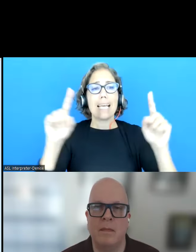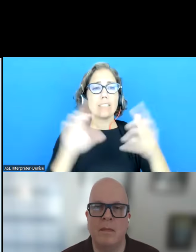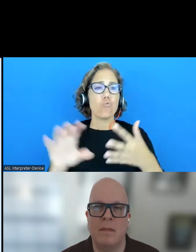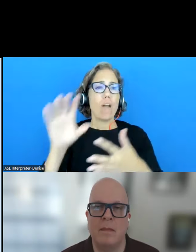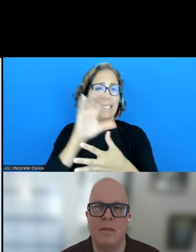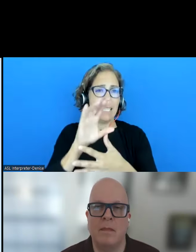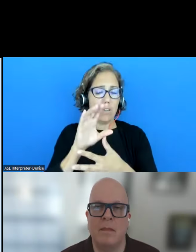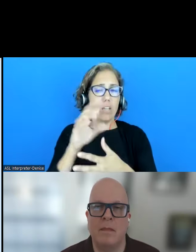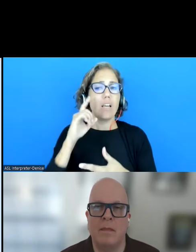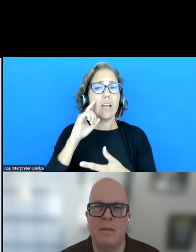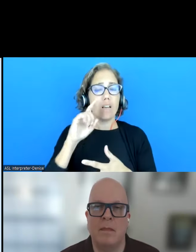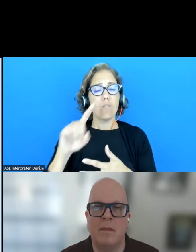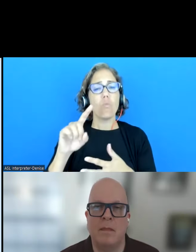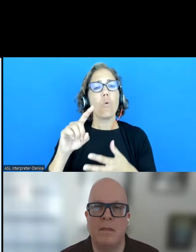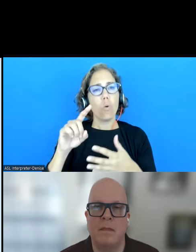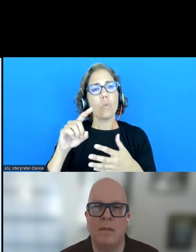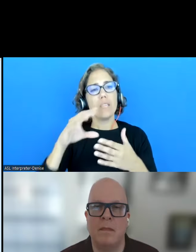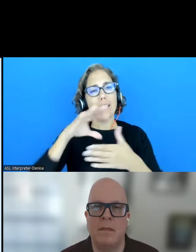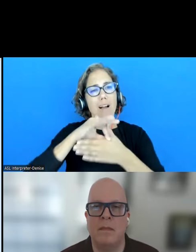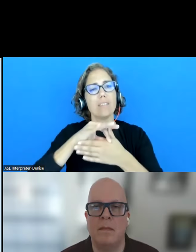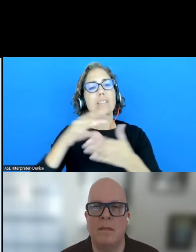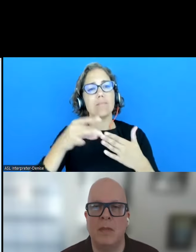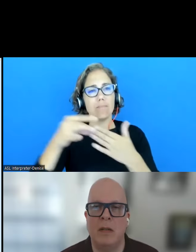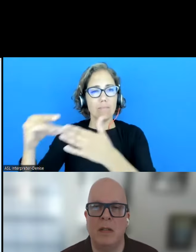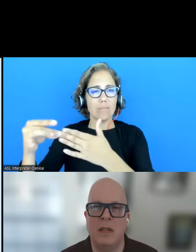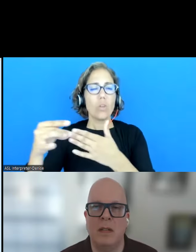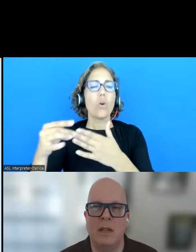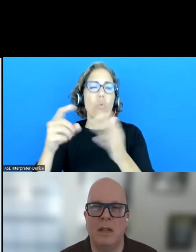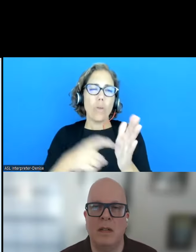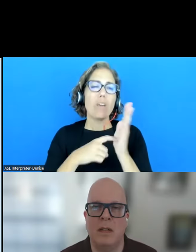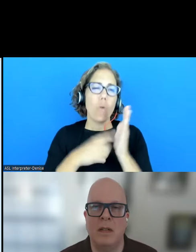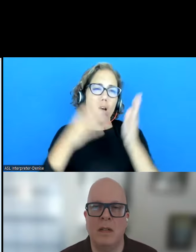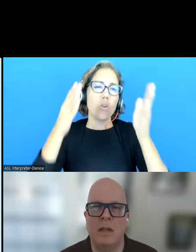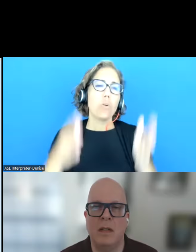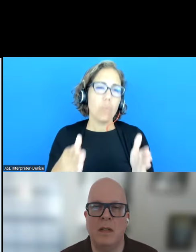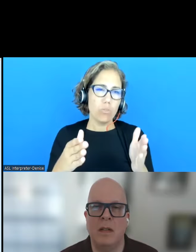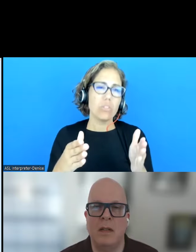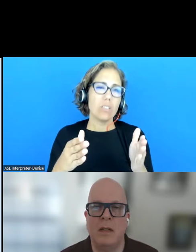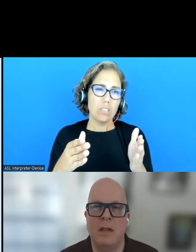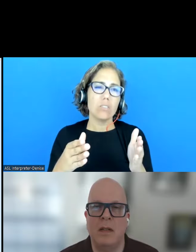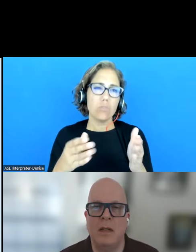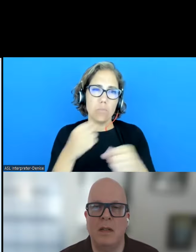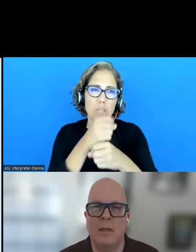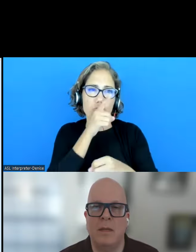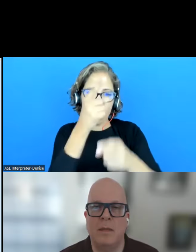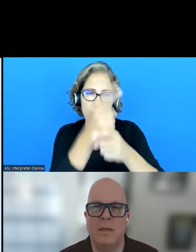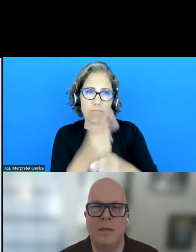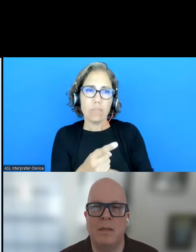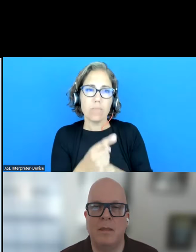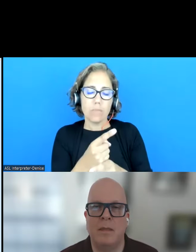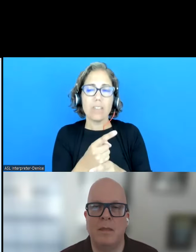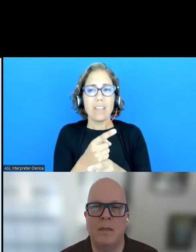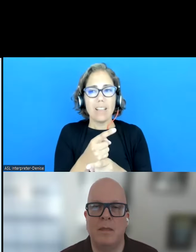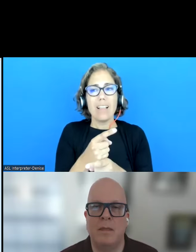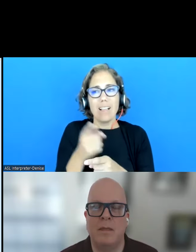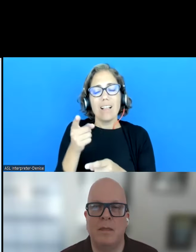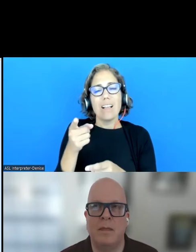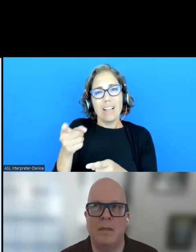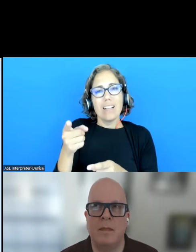Content Accessibility Guideline require a human being to be validated. So a test automated can only cover a